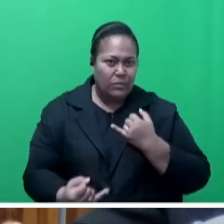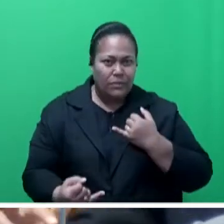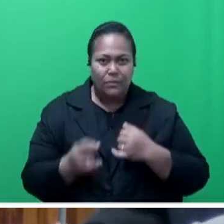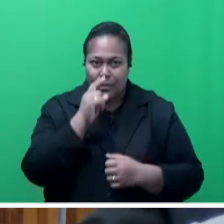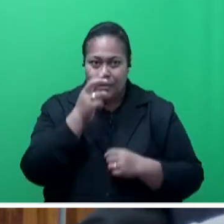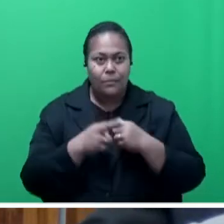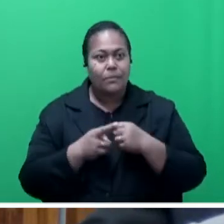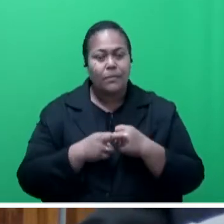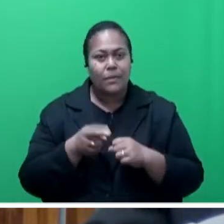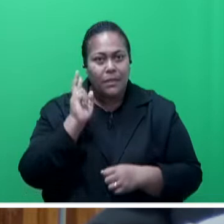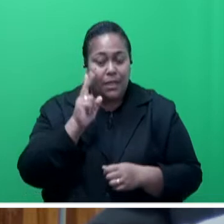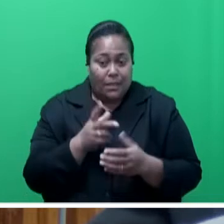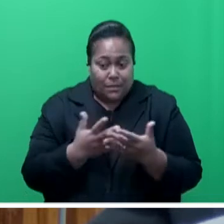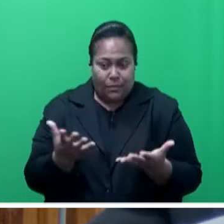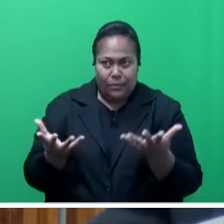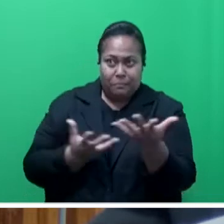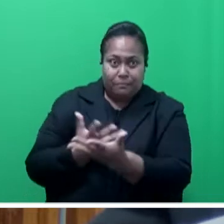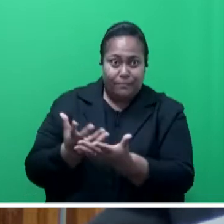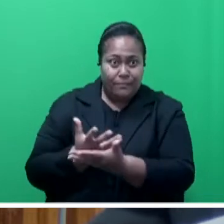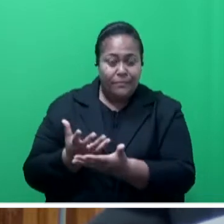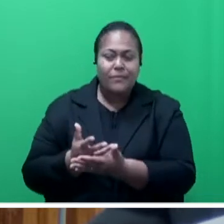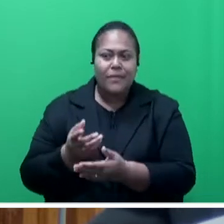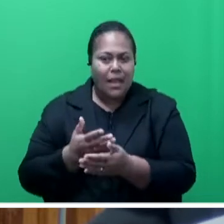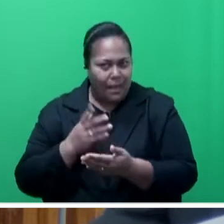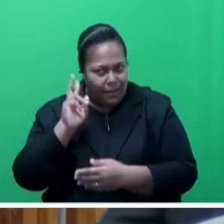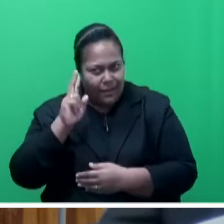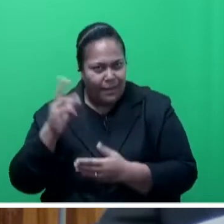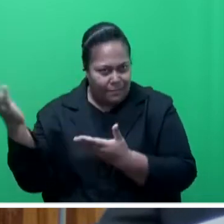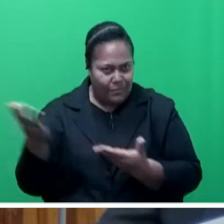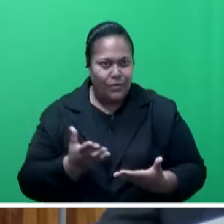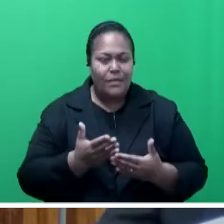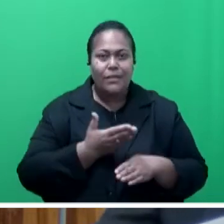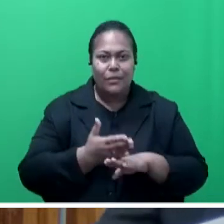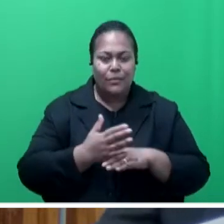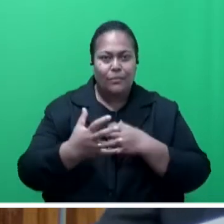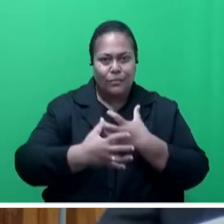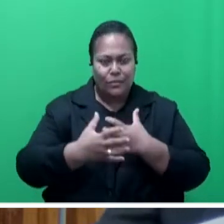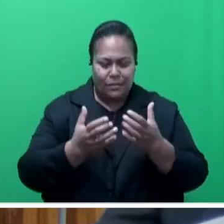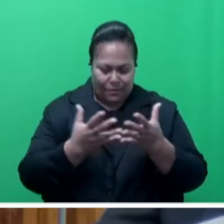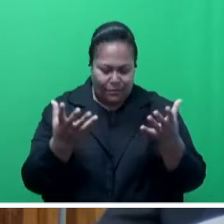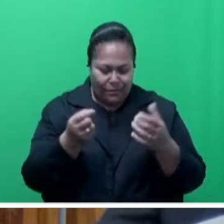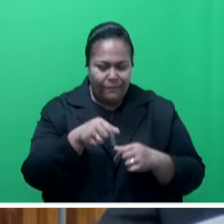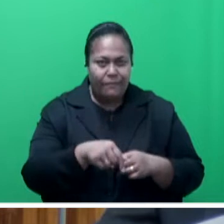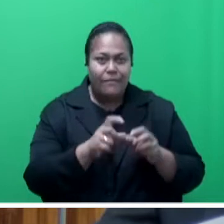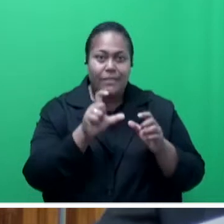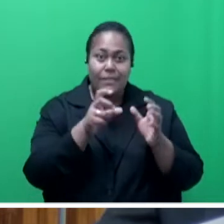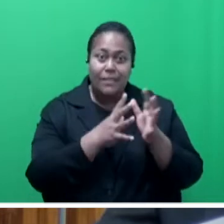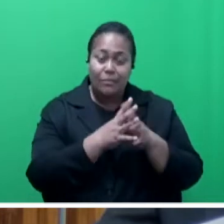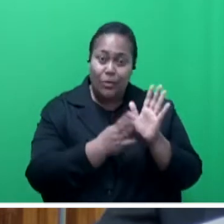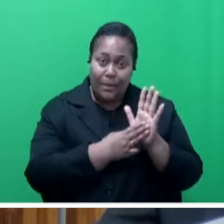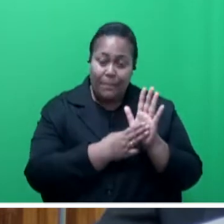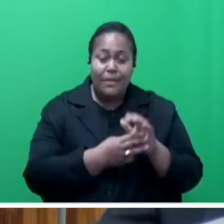being able to bring forward the current machine that we have now that is working at CWM. Honourable Speaker, in 2009